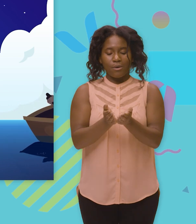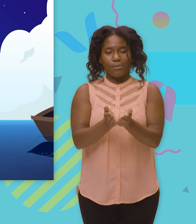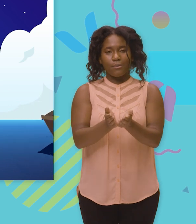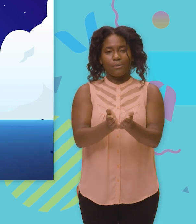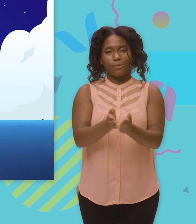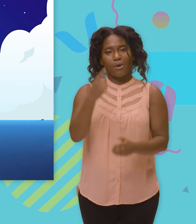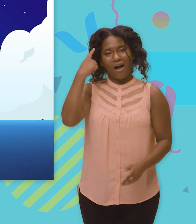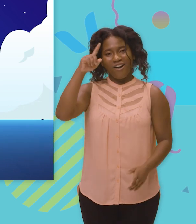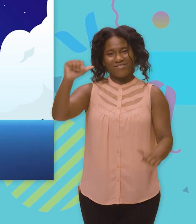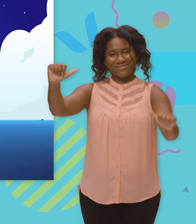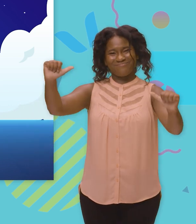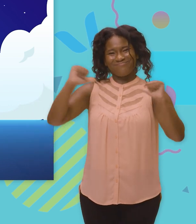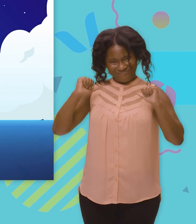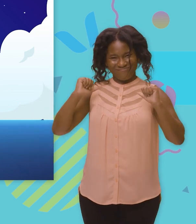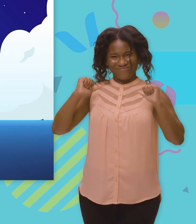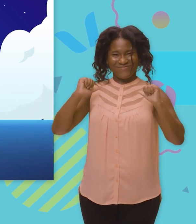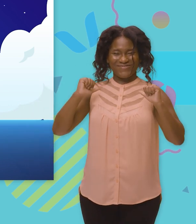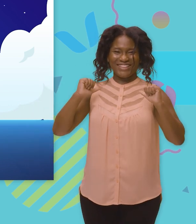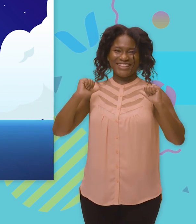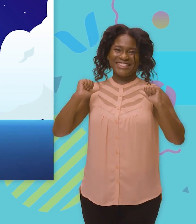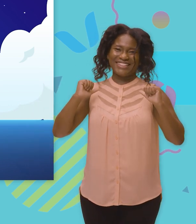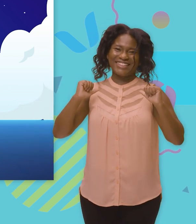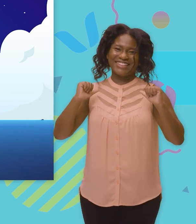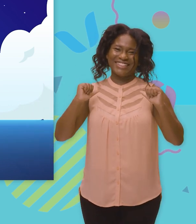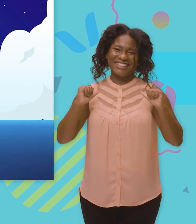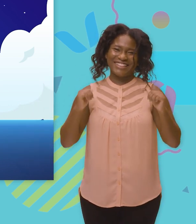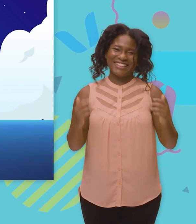ocean, boats are for me.